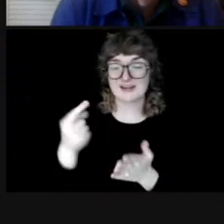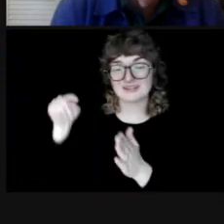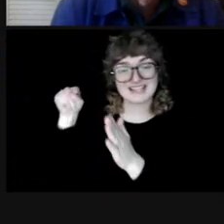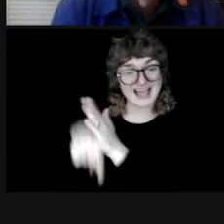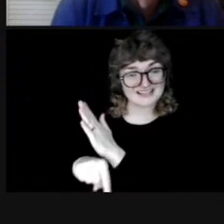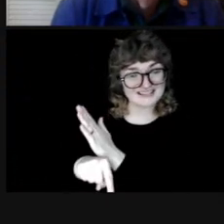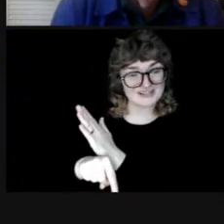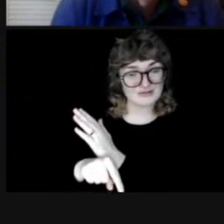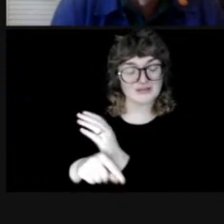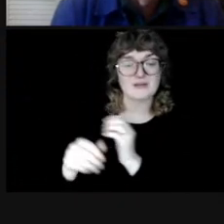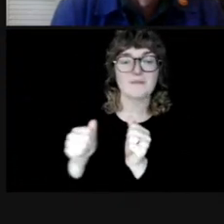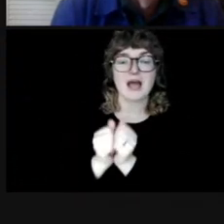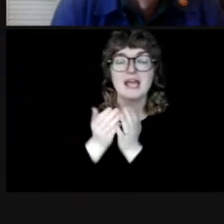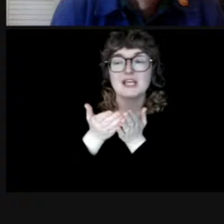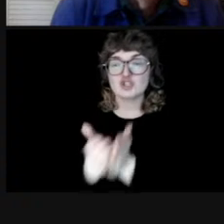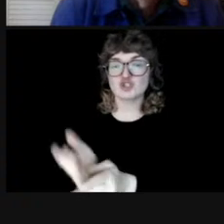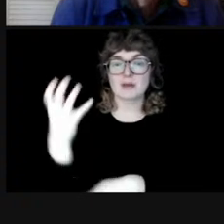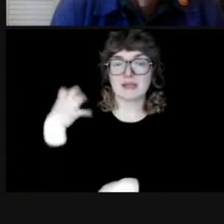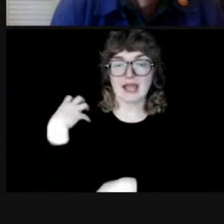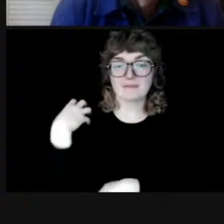ship captain out at sea,